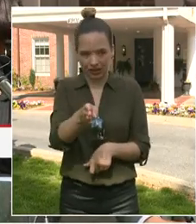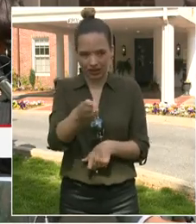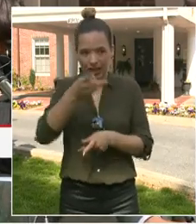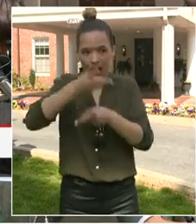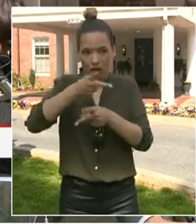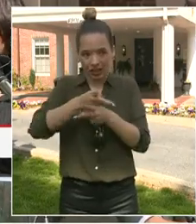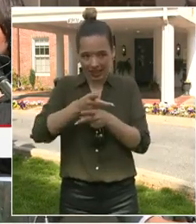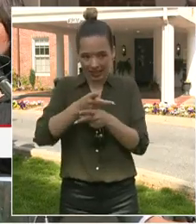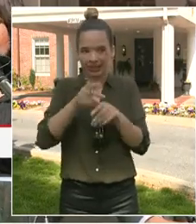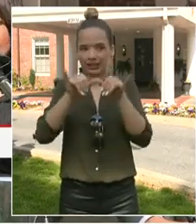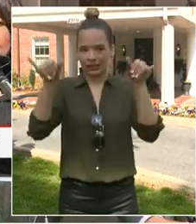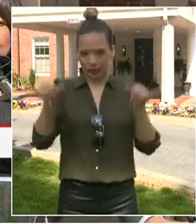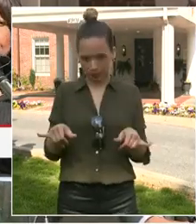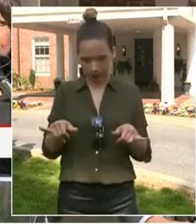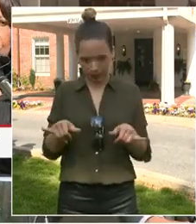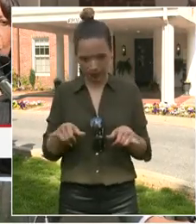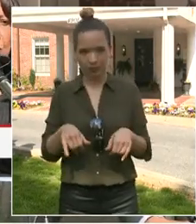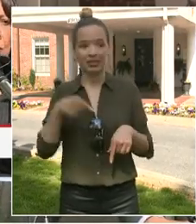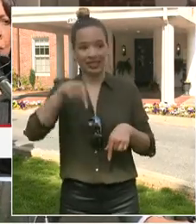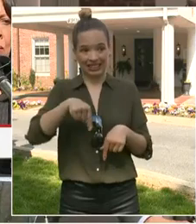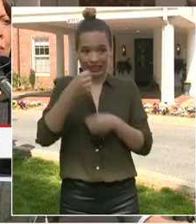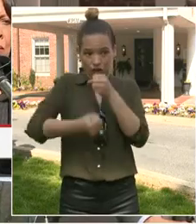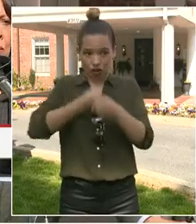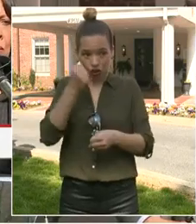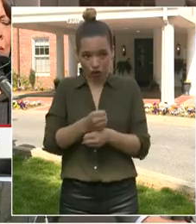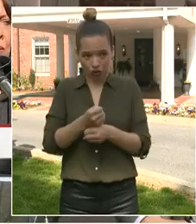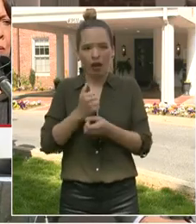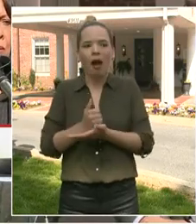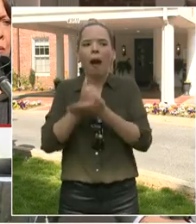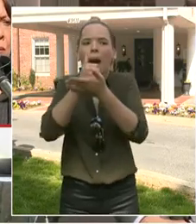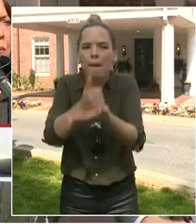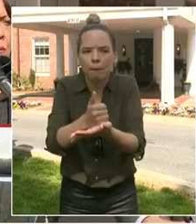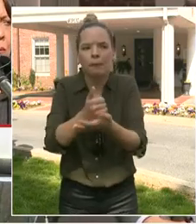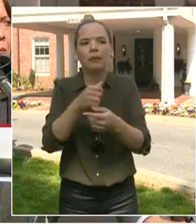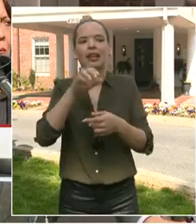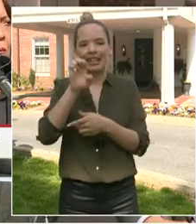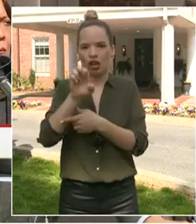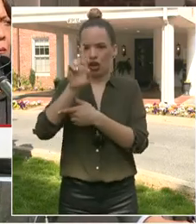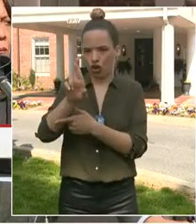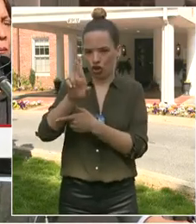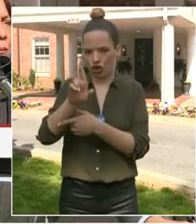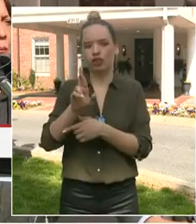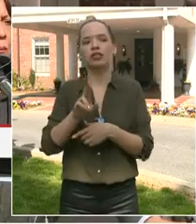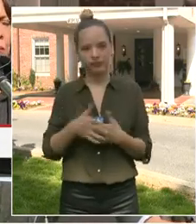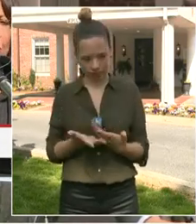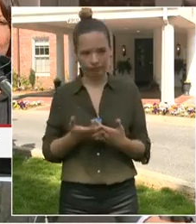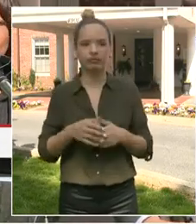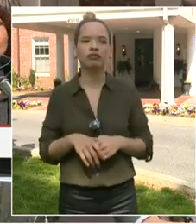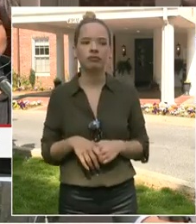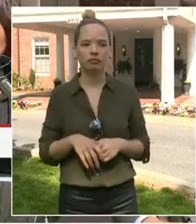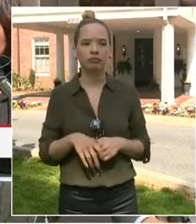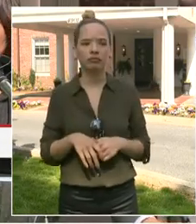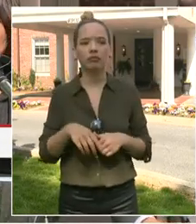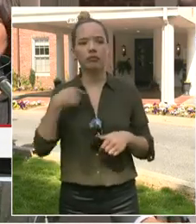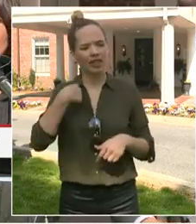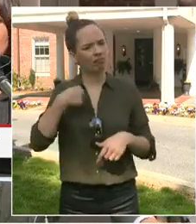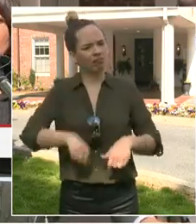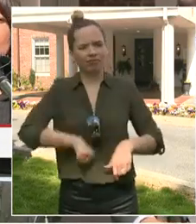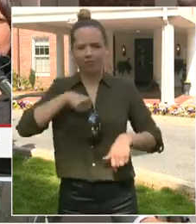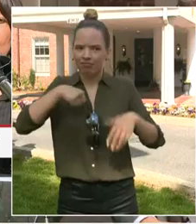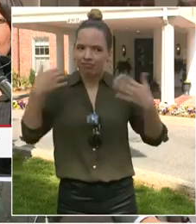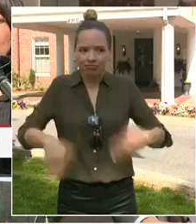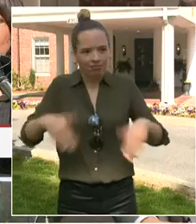emergency rooms. And in February, I'm incredibly proud that we made good on our